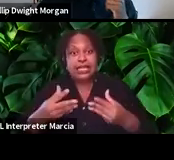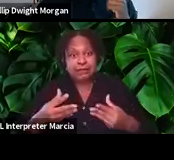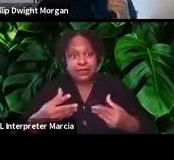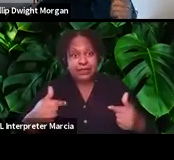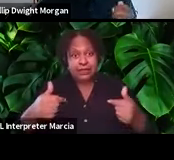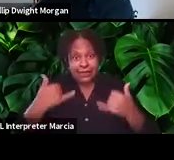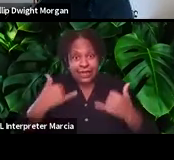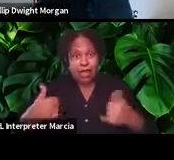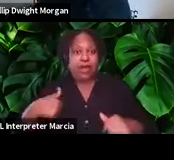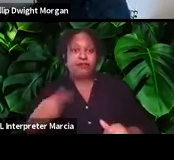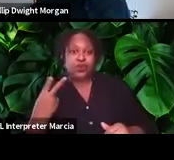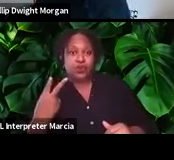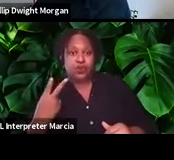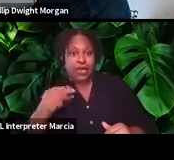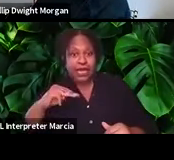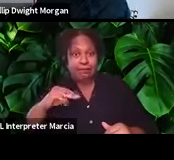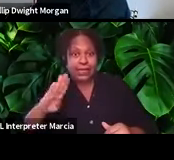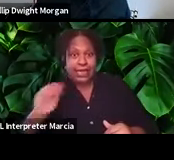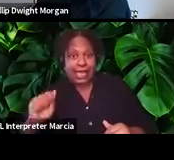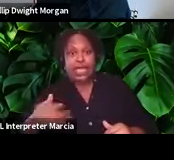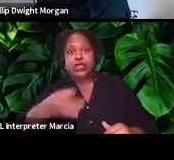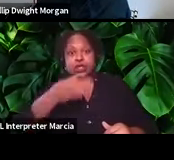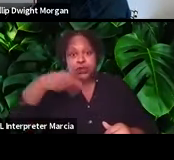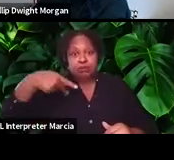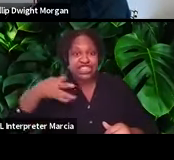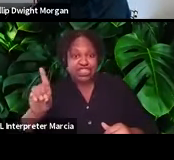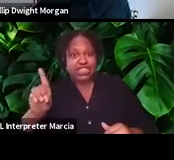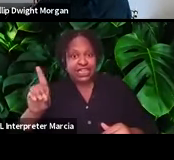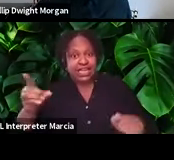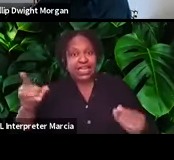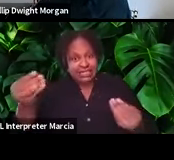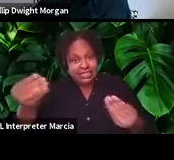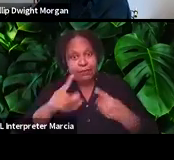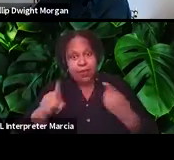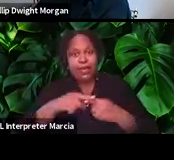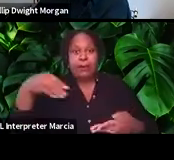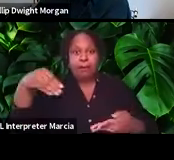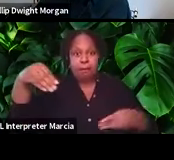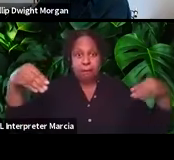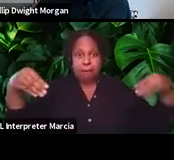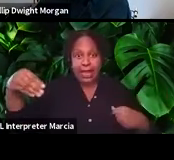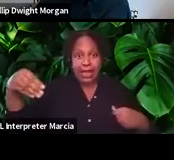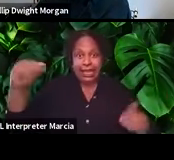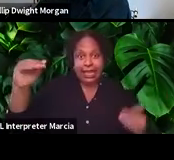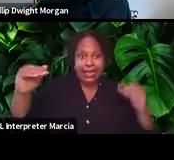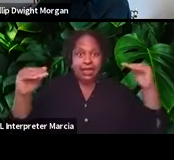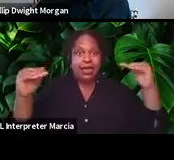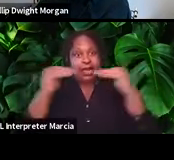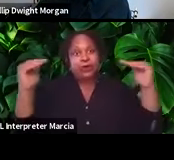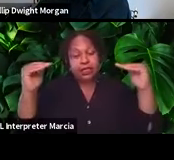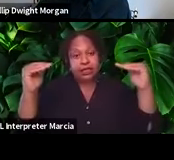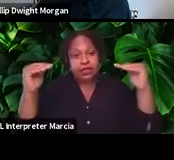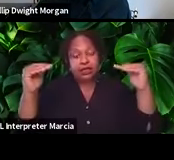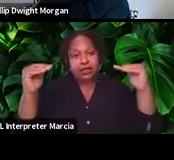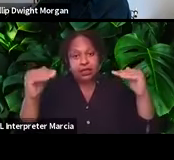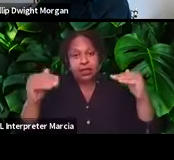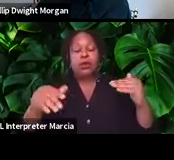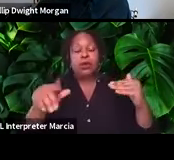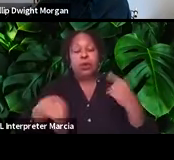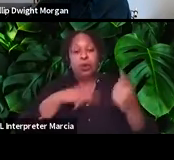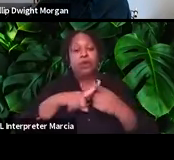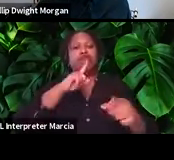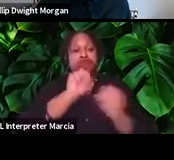two MBAs and my getting my PhD, tell me when I could get pay equity. When that kind of real stuff